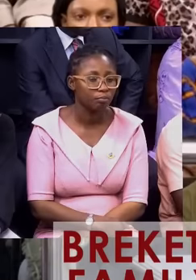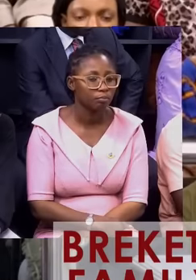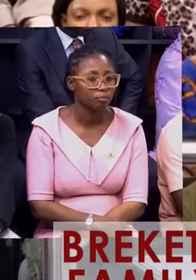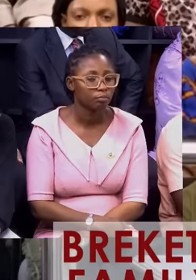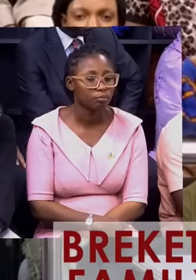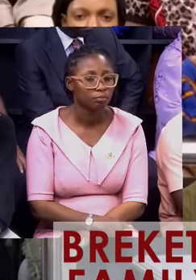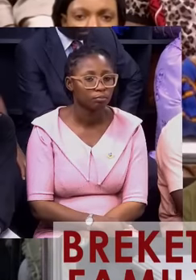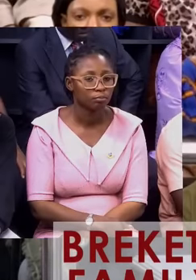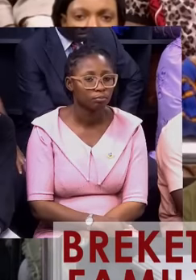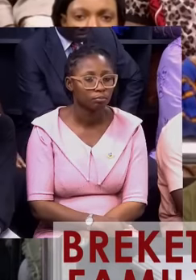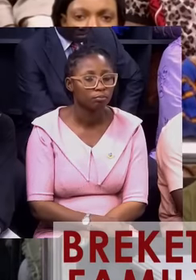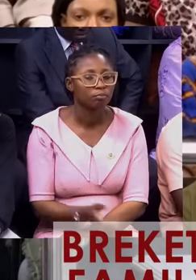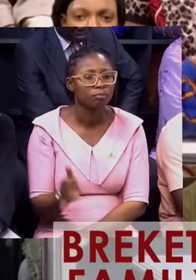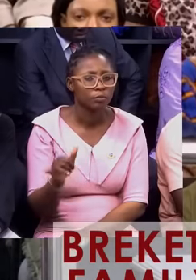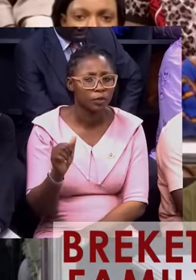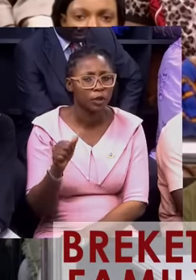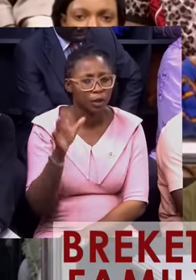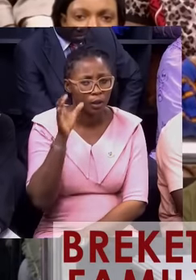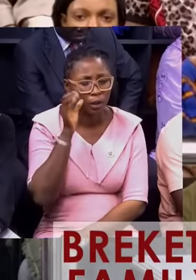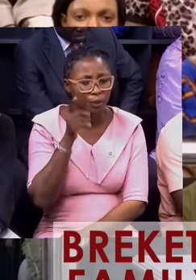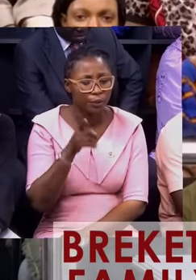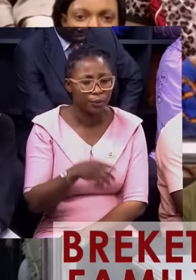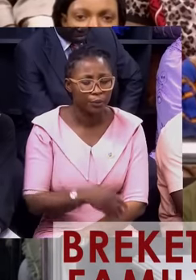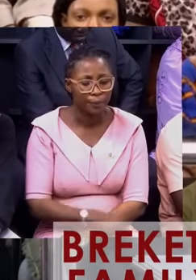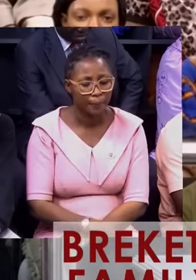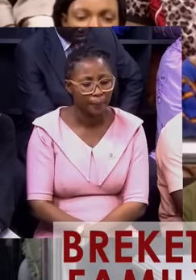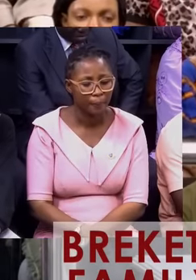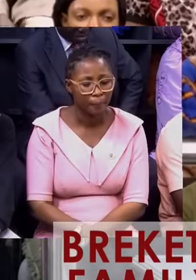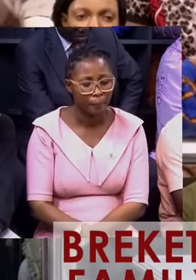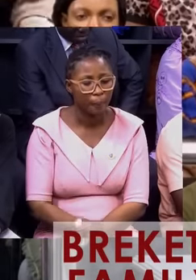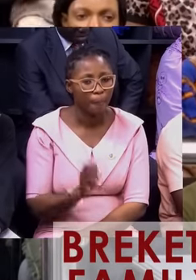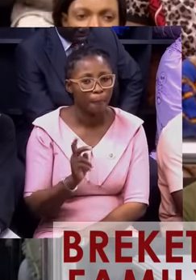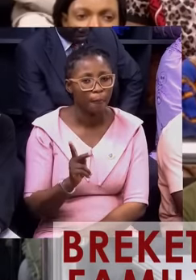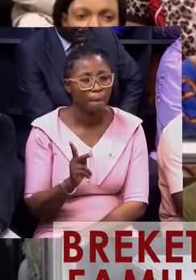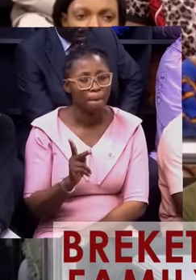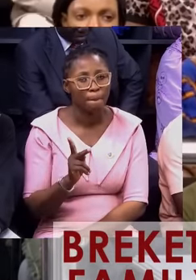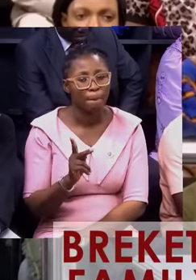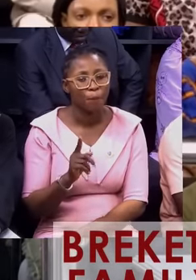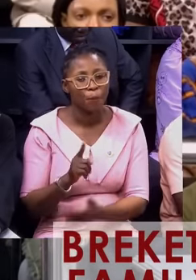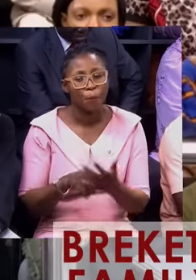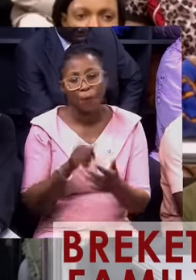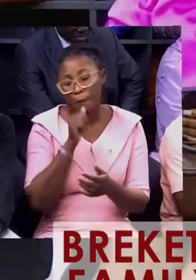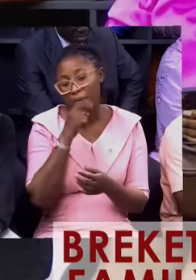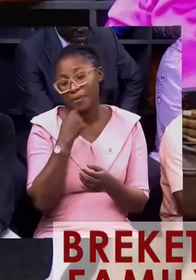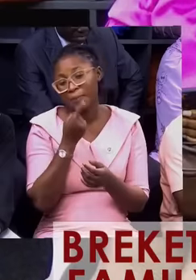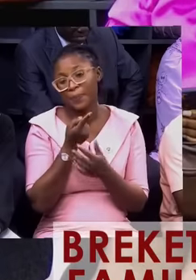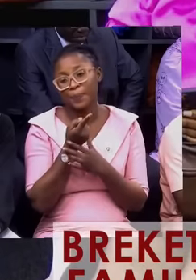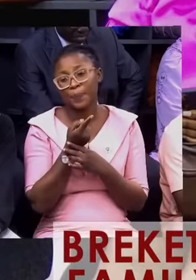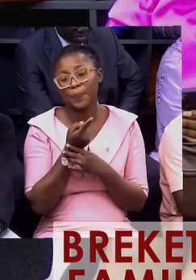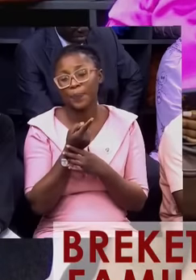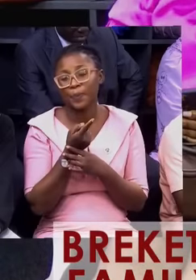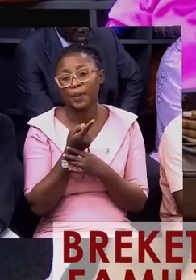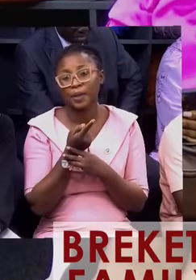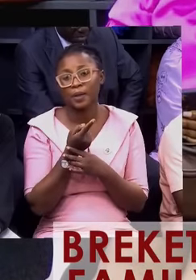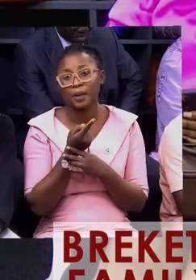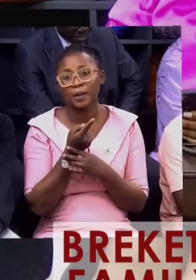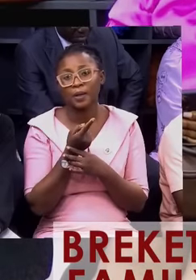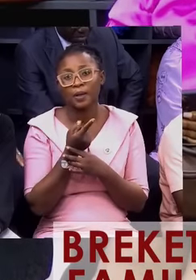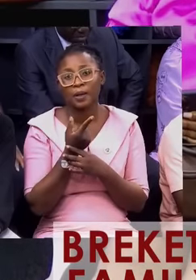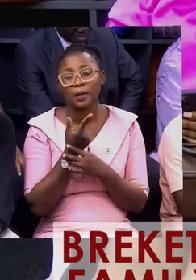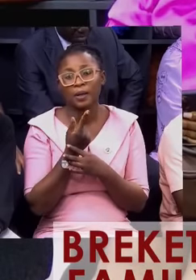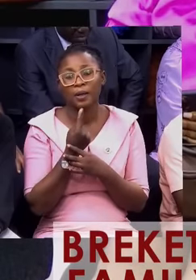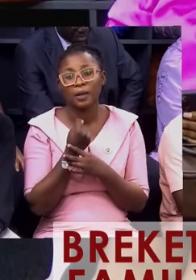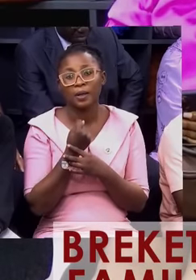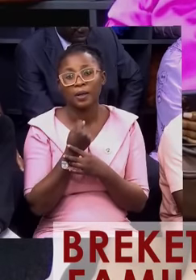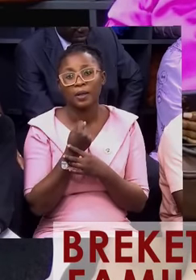okay contrib then they hear you okay so what I'm saying is um the somebody called